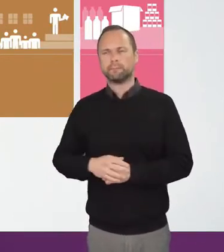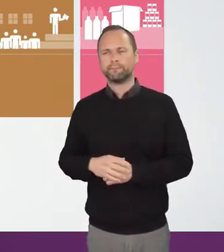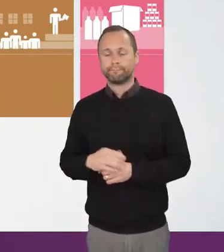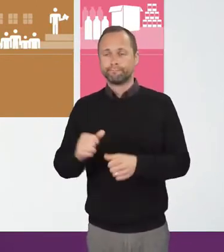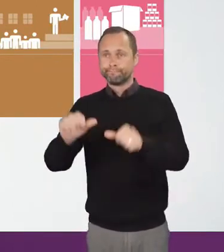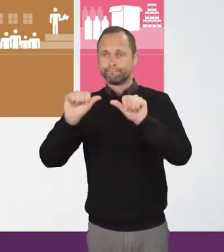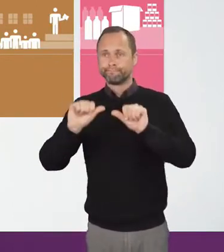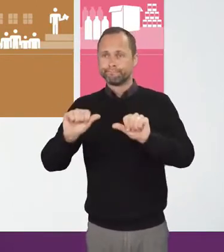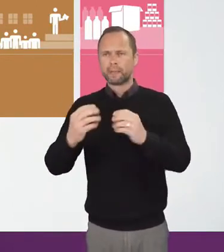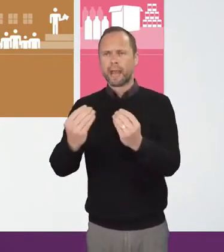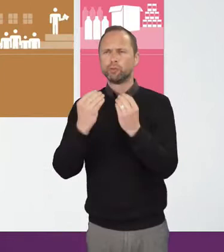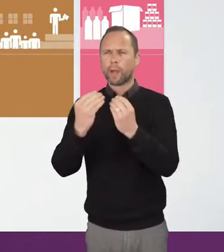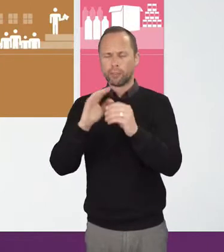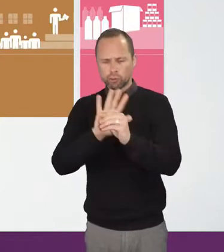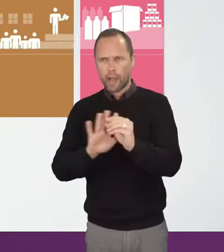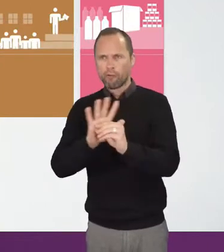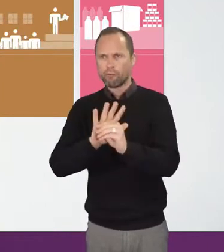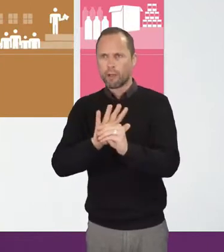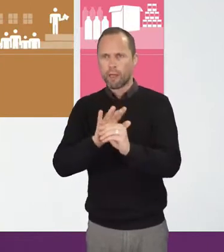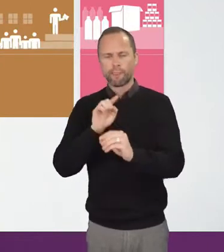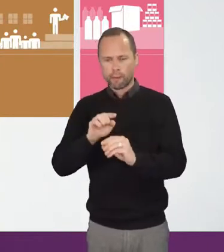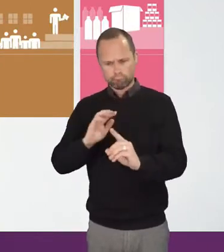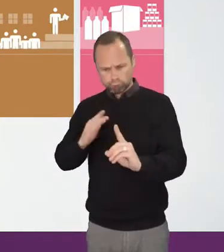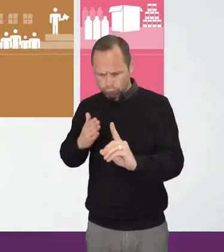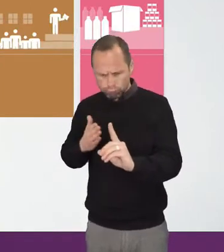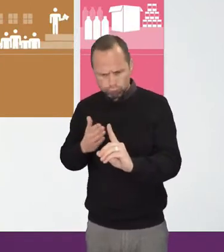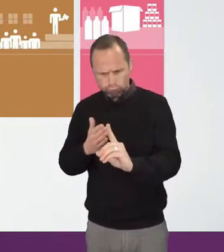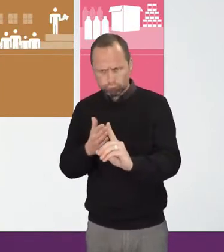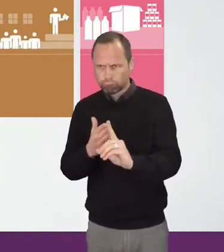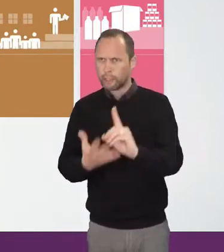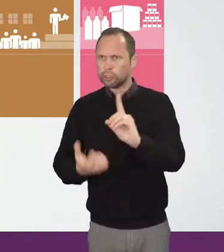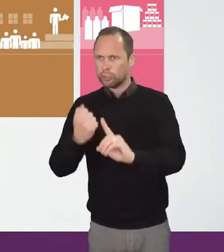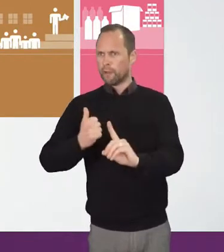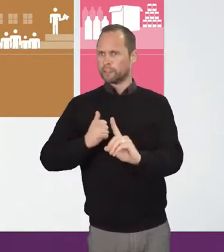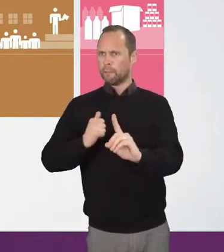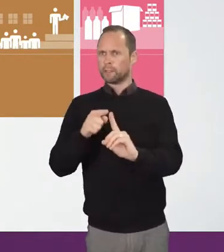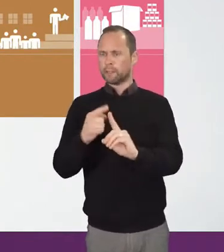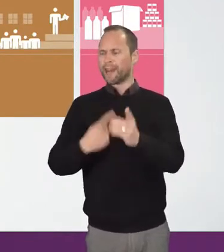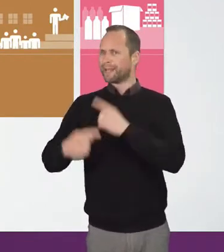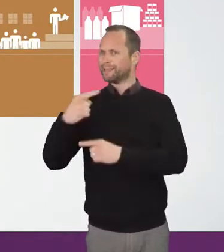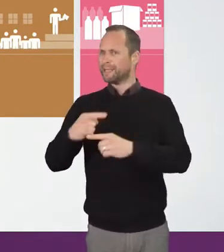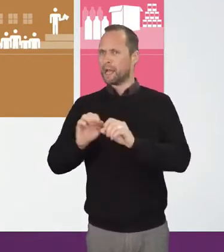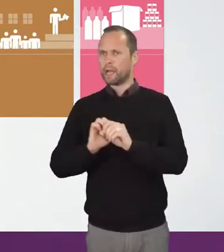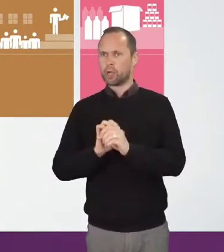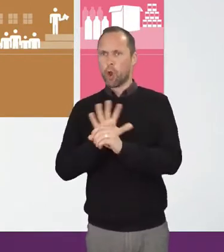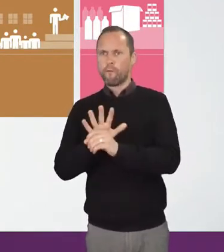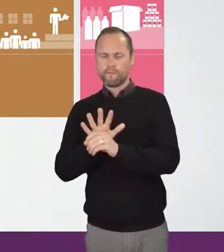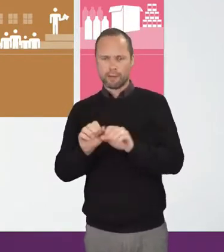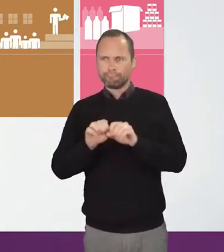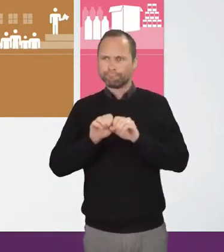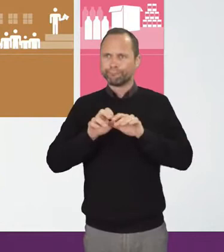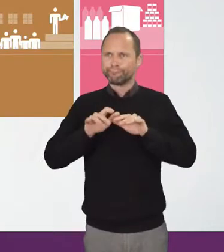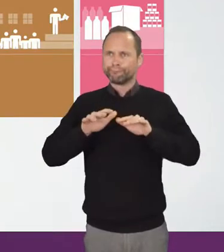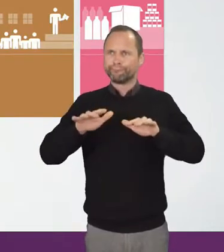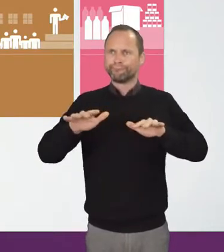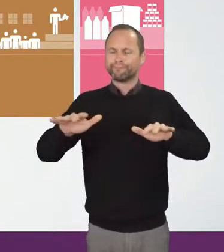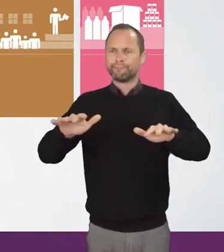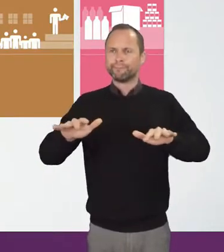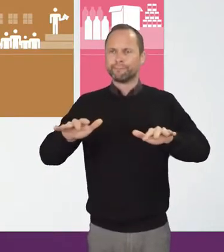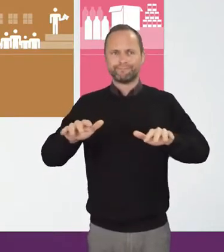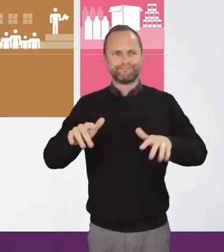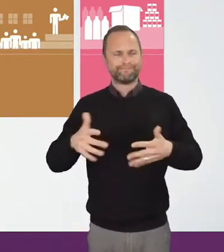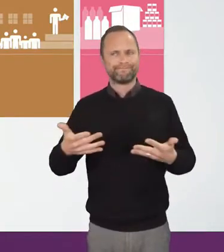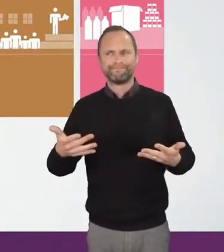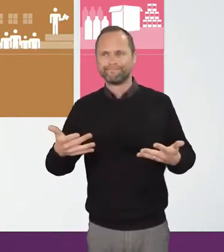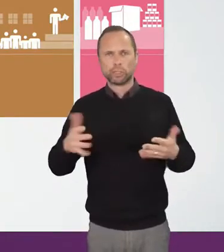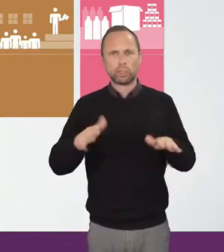Education. Now, education was strongly on track throughout the strategy last year with the COVID pandemic because schools weren't meeting, because certain programs